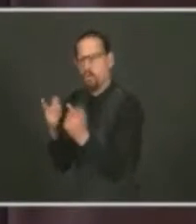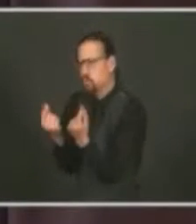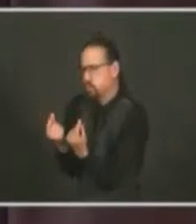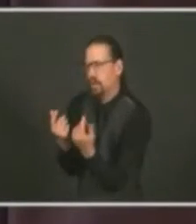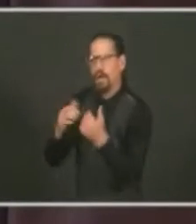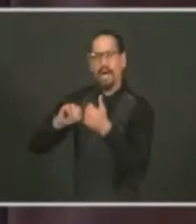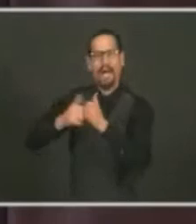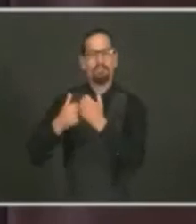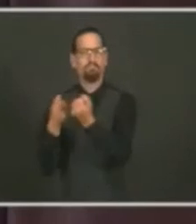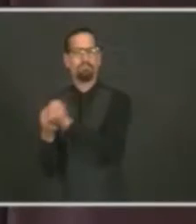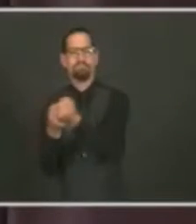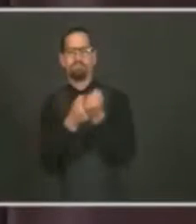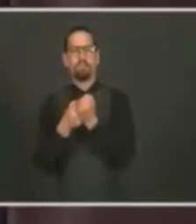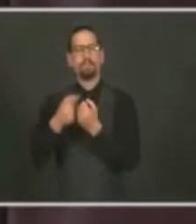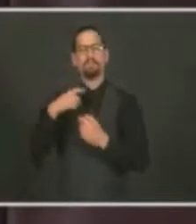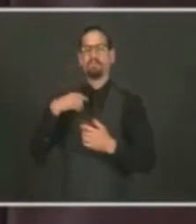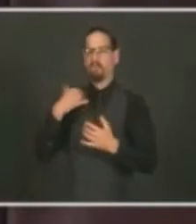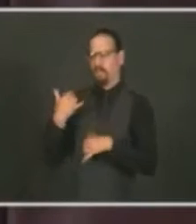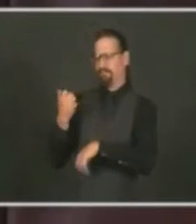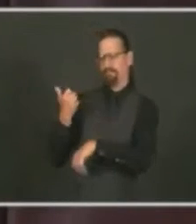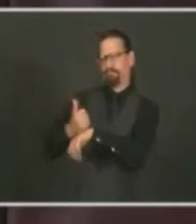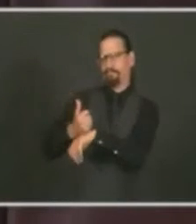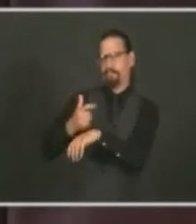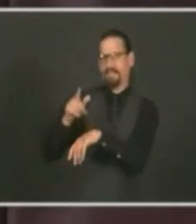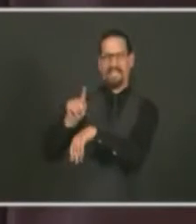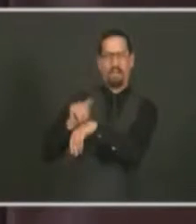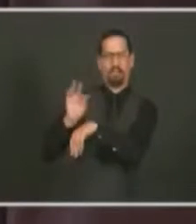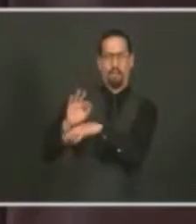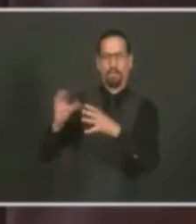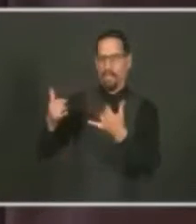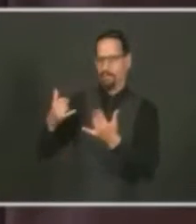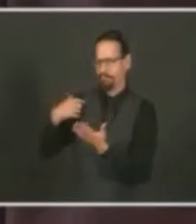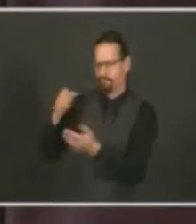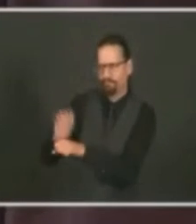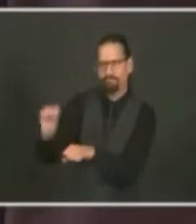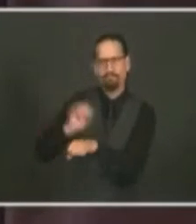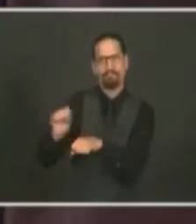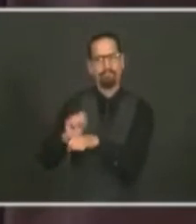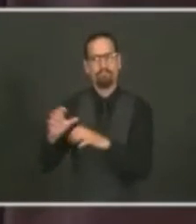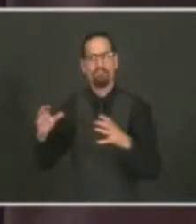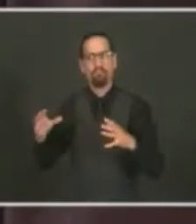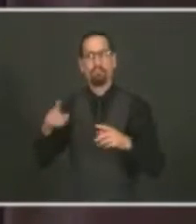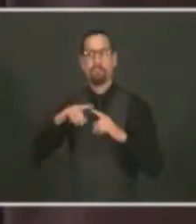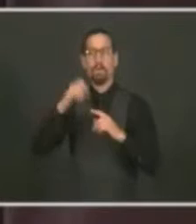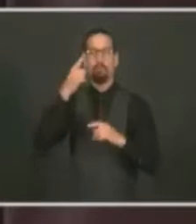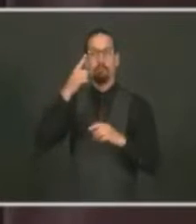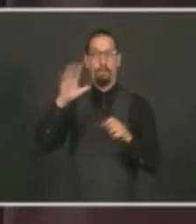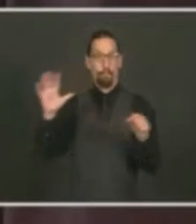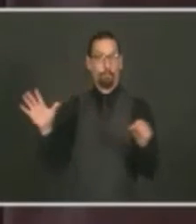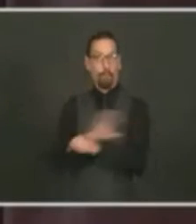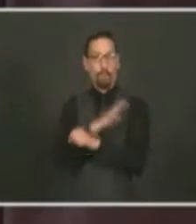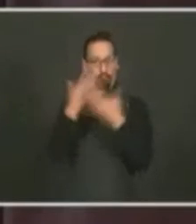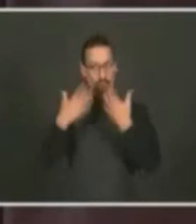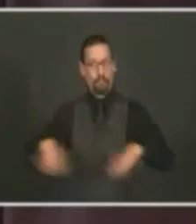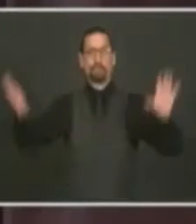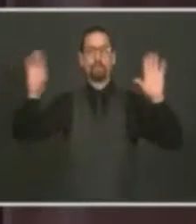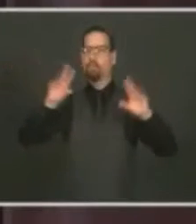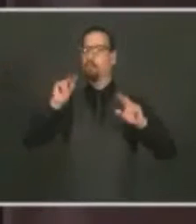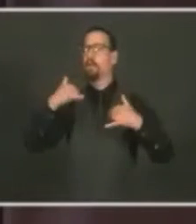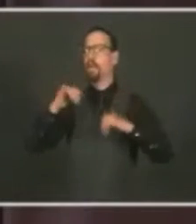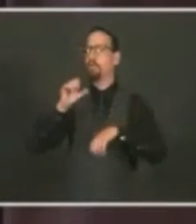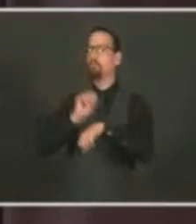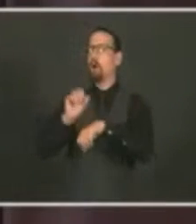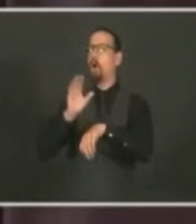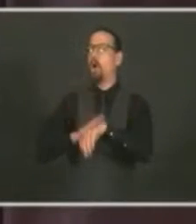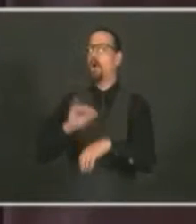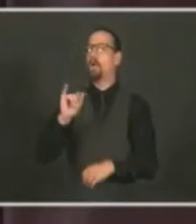week, but I'm excited to try it. We have to do something different. We're not reaching these young people. They are not following the rules. They're putting